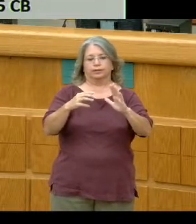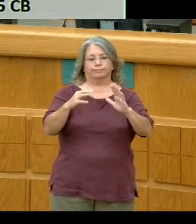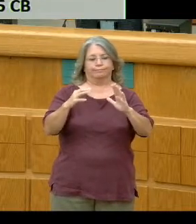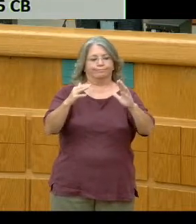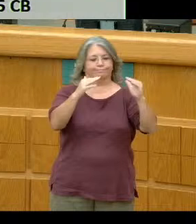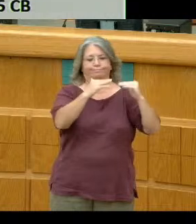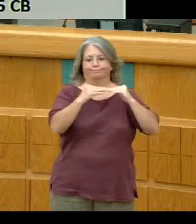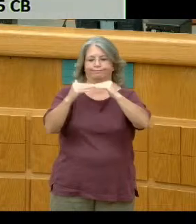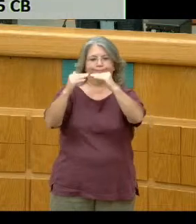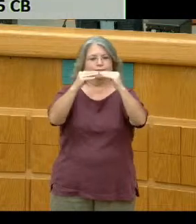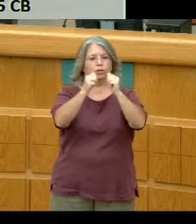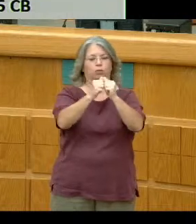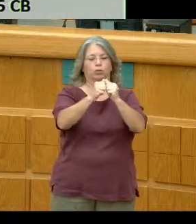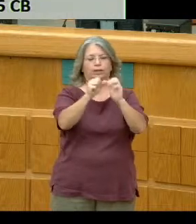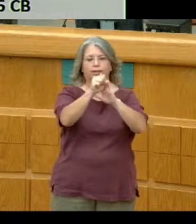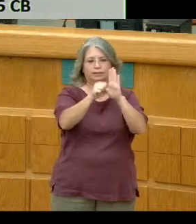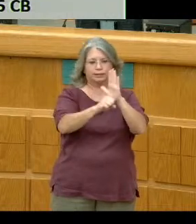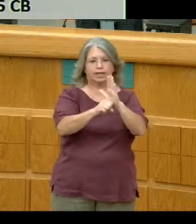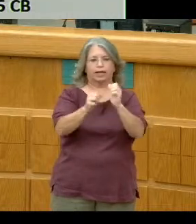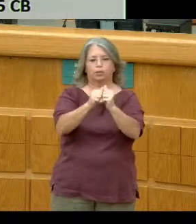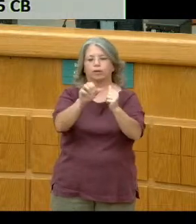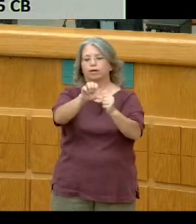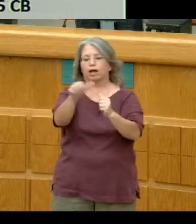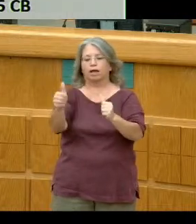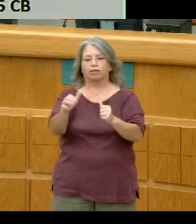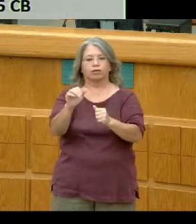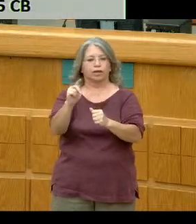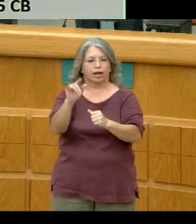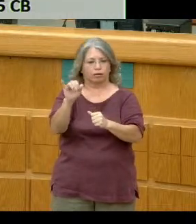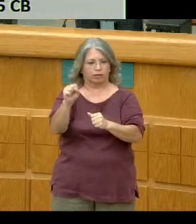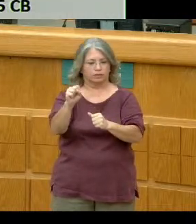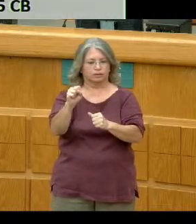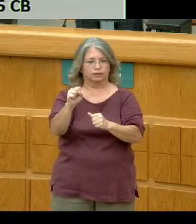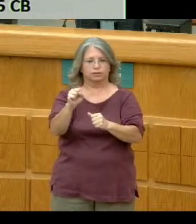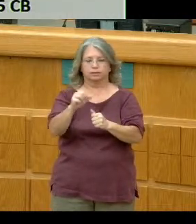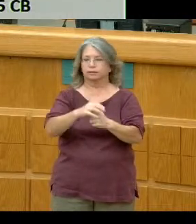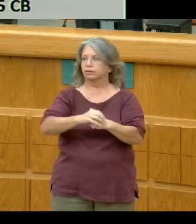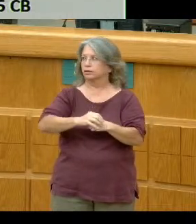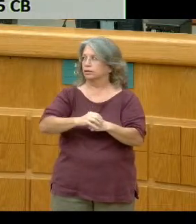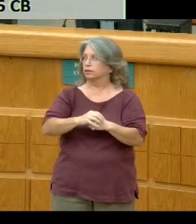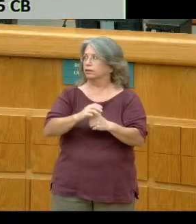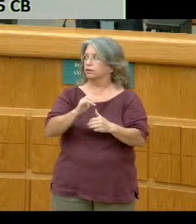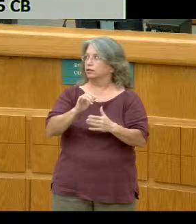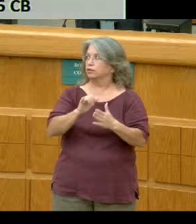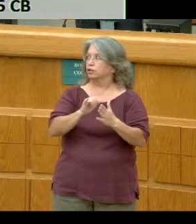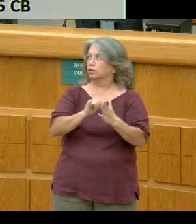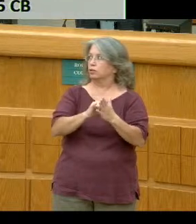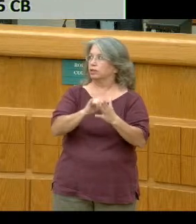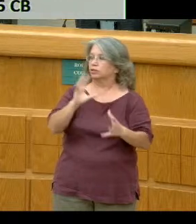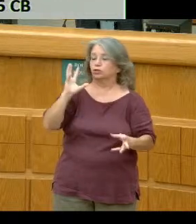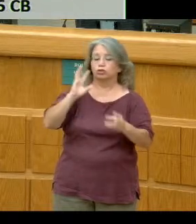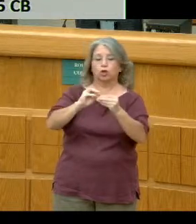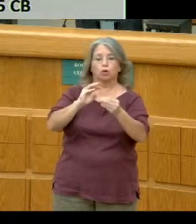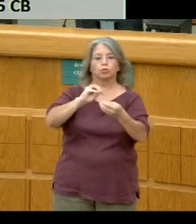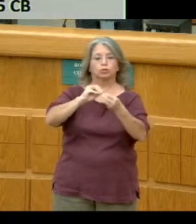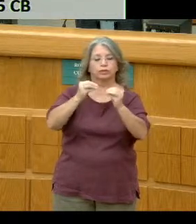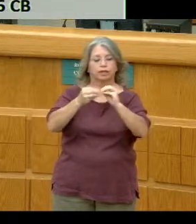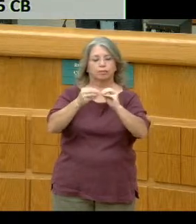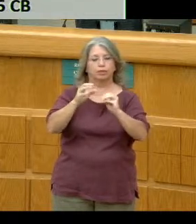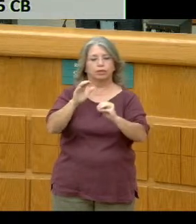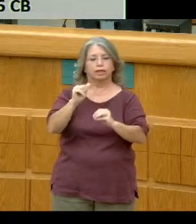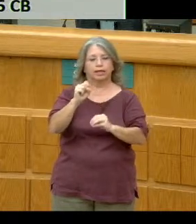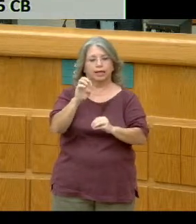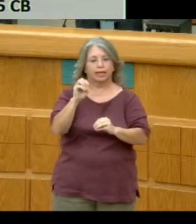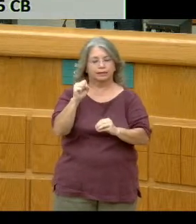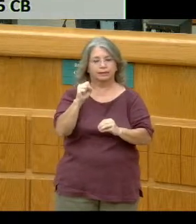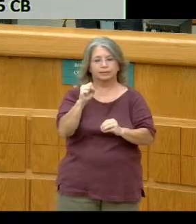get it down to the number of confirmed cases. So that's this line here, the total number of cases here. The reason why it might be